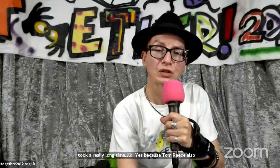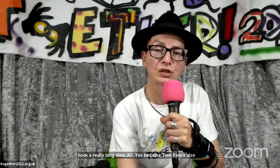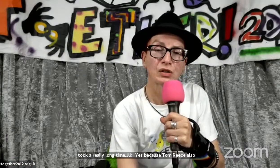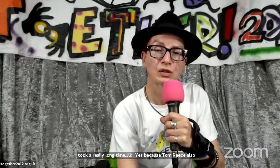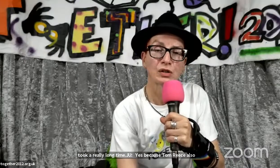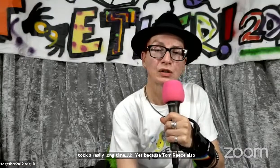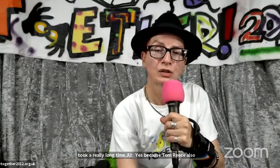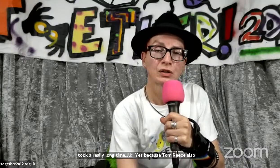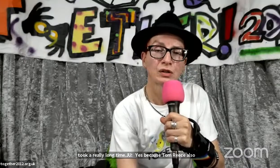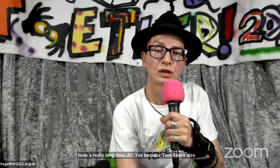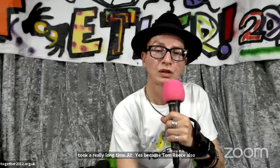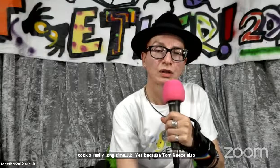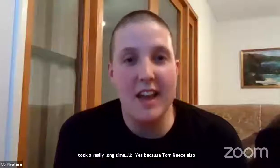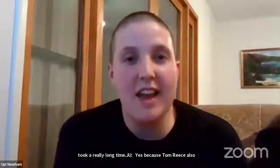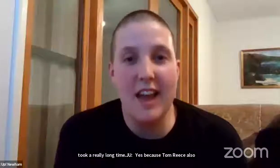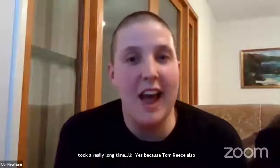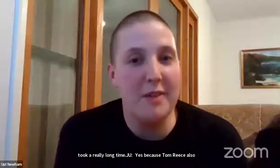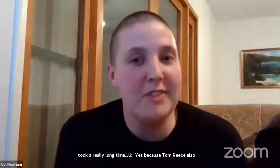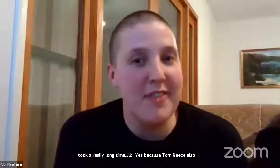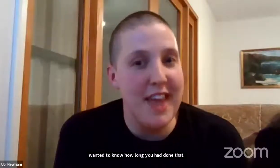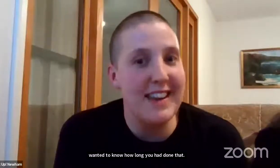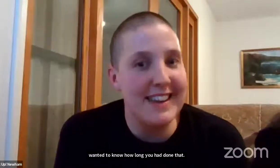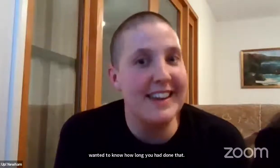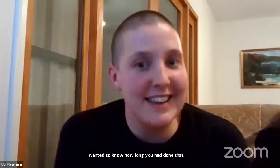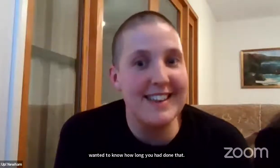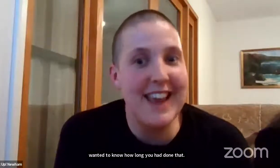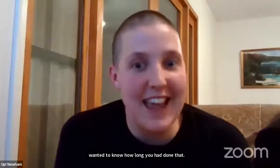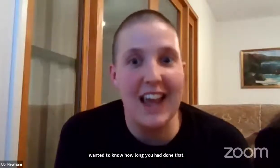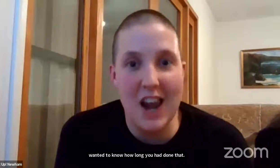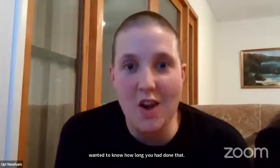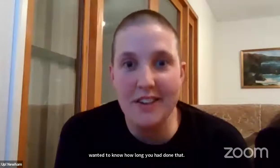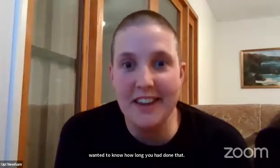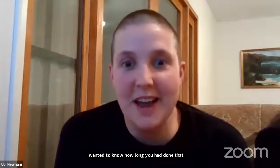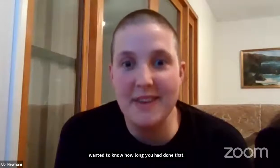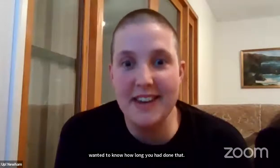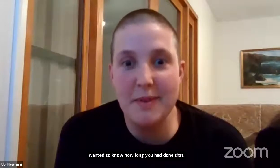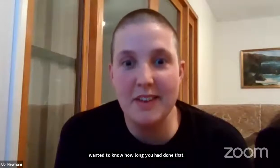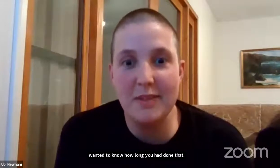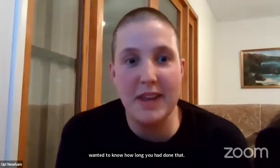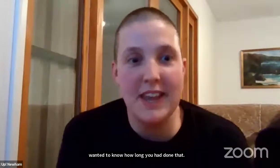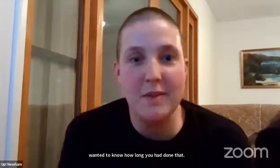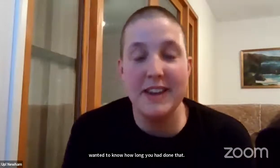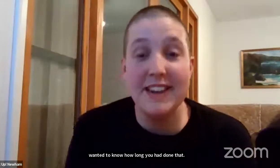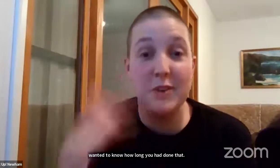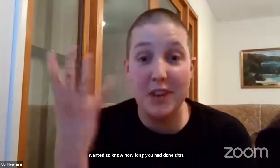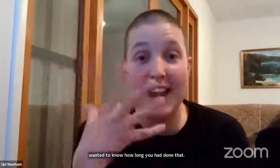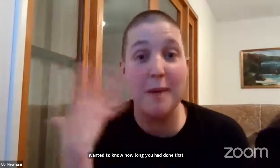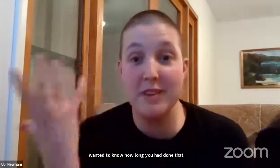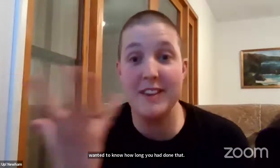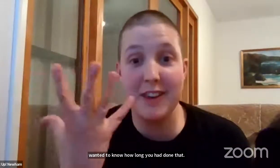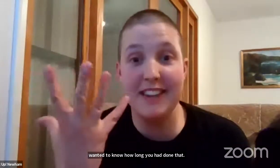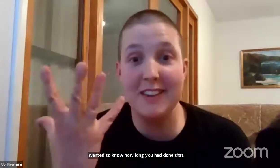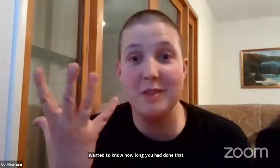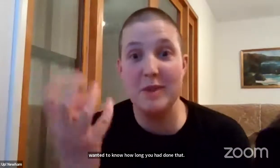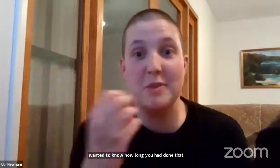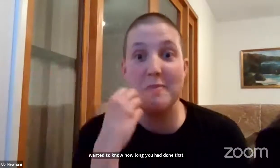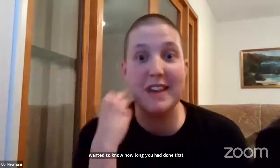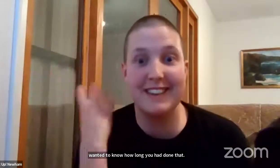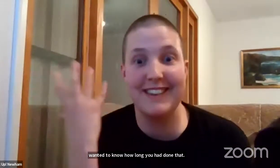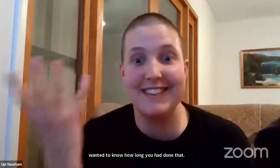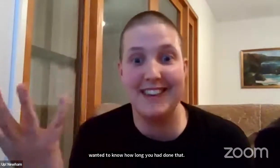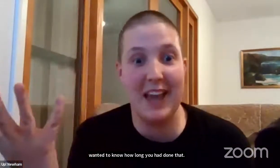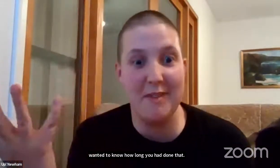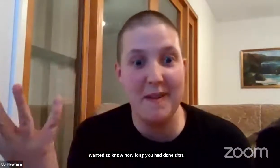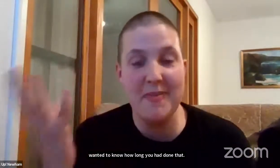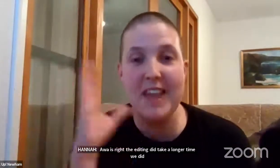that. So I was right, the editing did take a long time, didn't it? Because we did it all collaboratively so that we would all